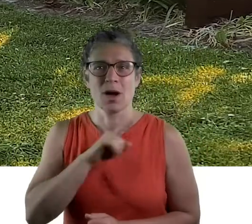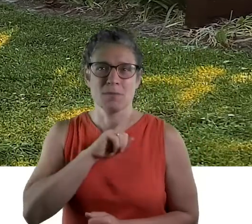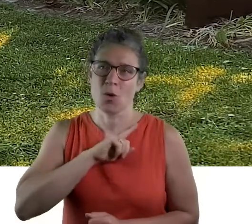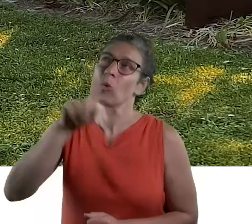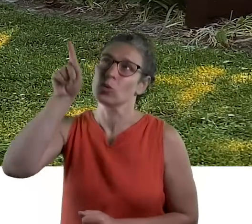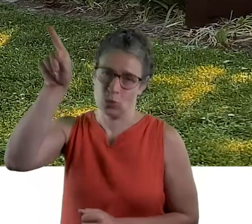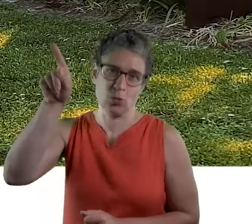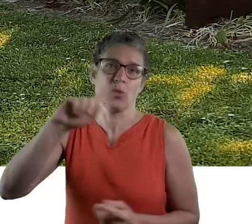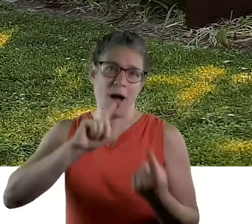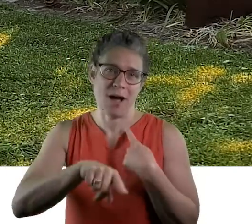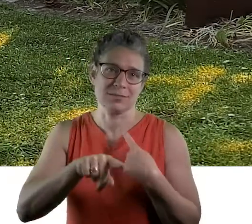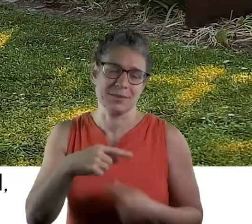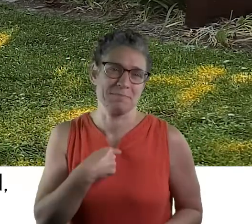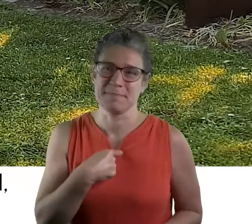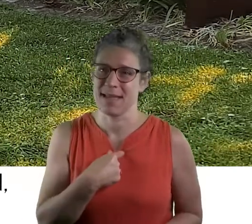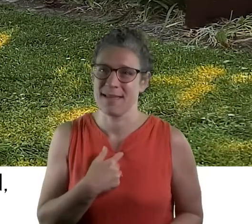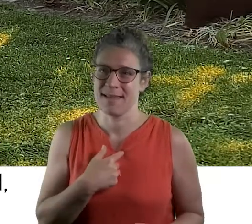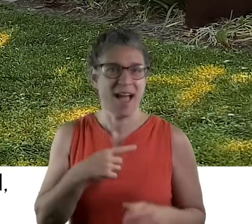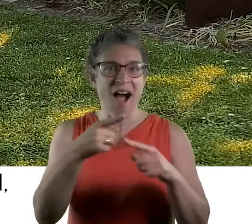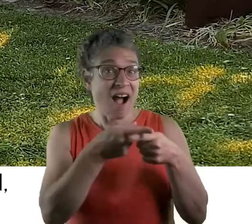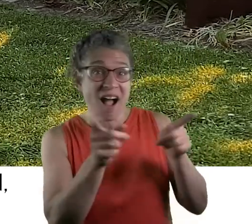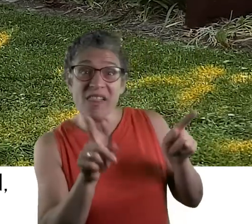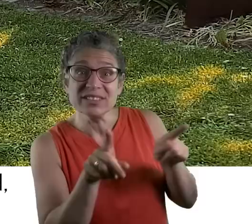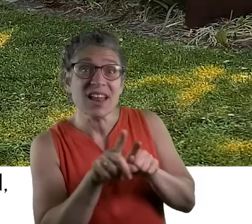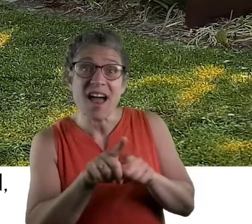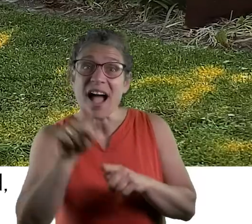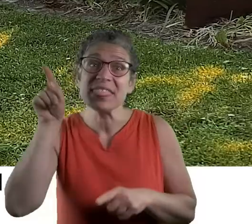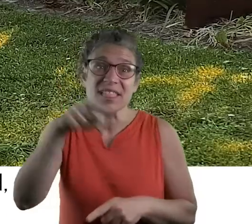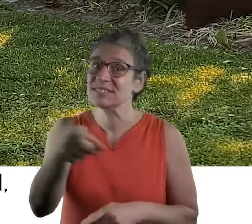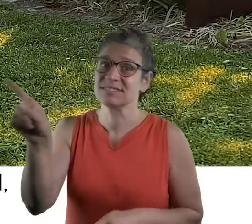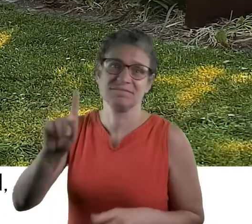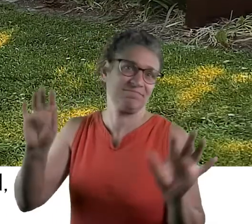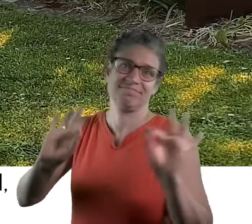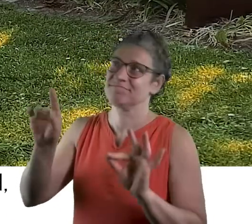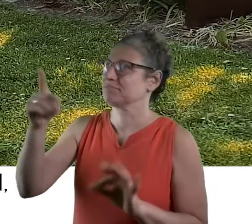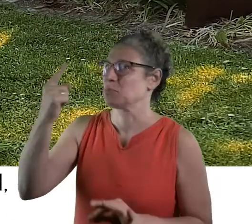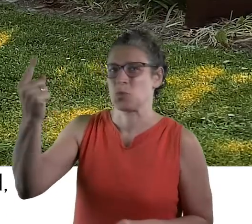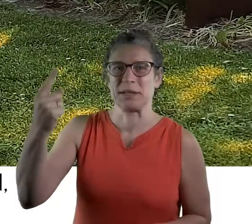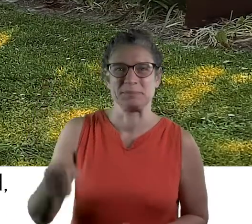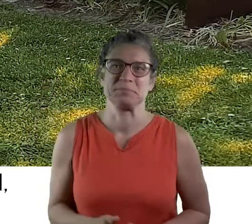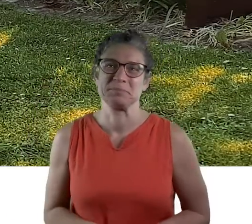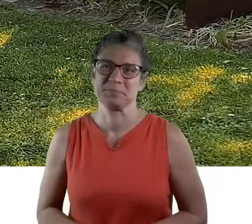For you will answer me. There is none like you among the gods, O Lord.